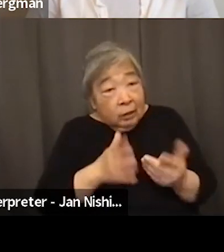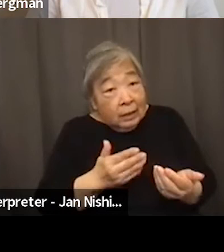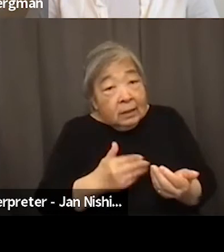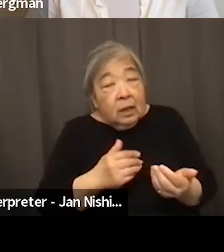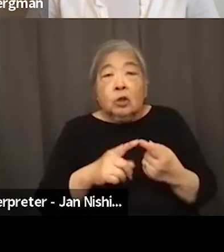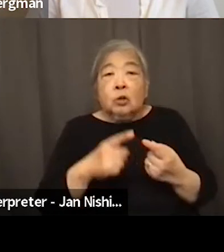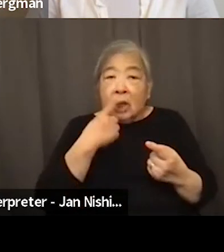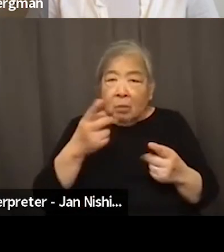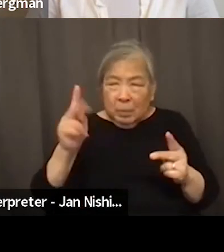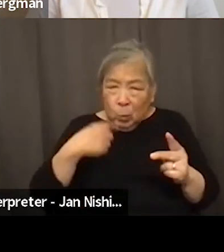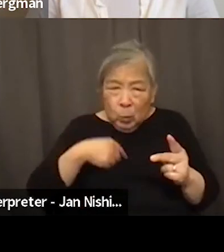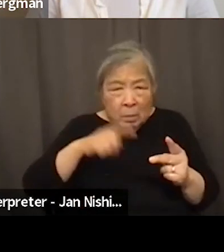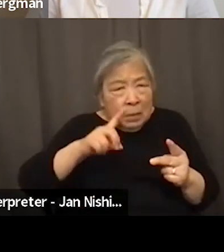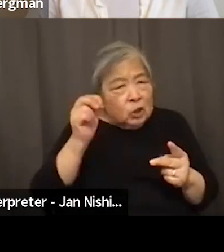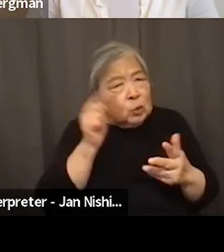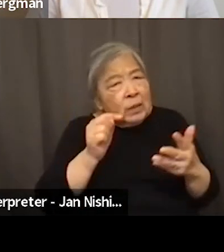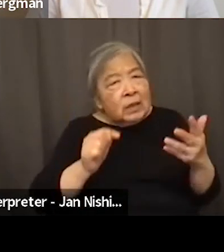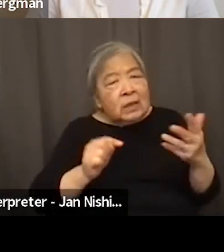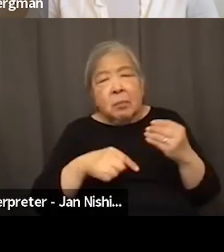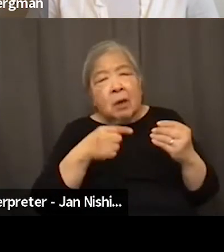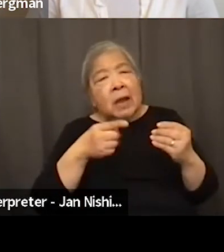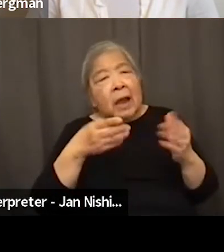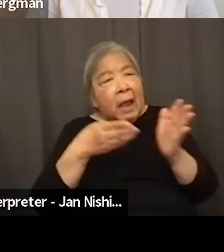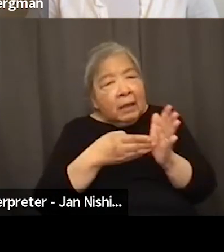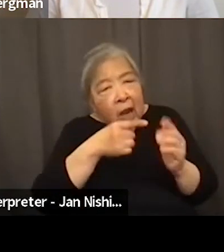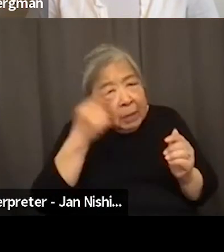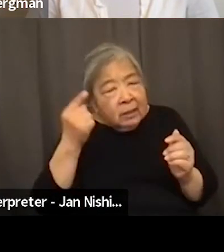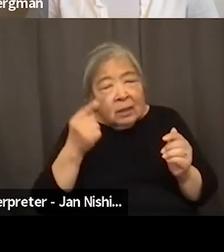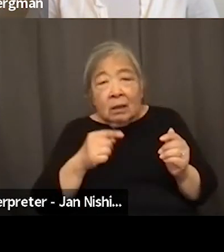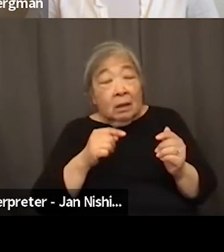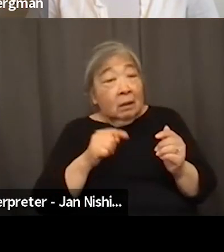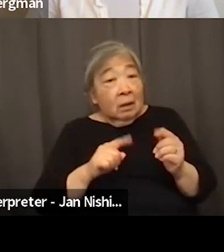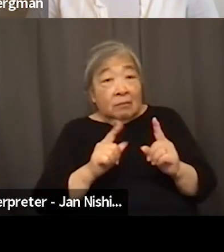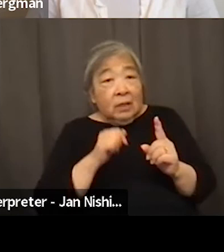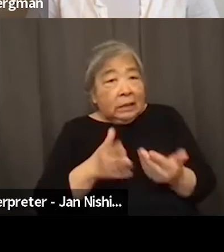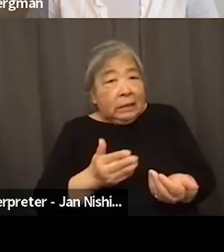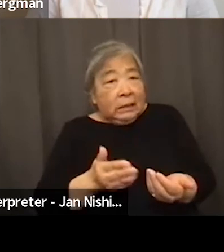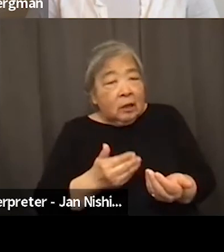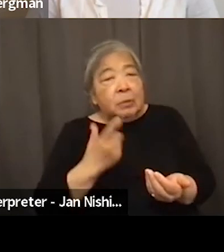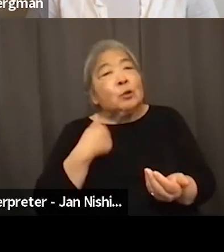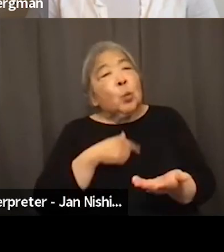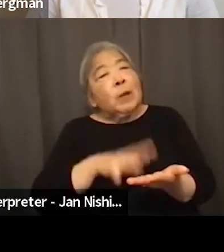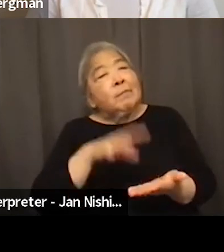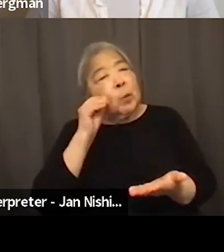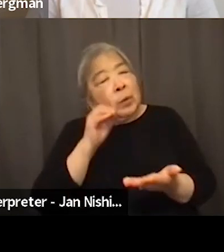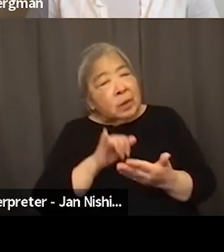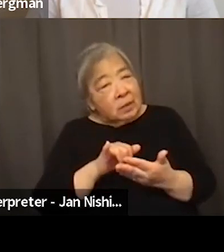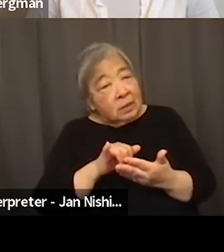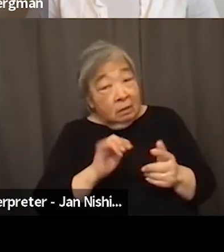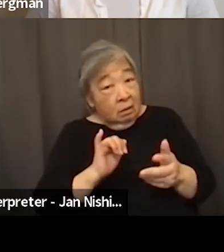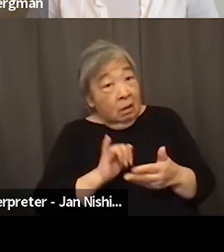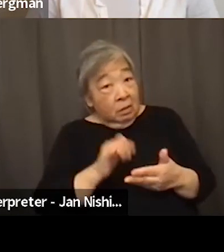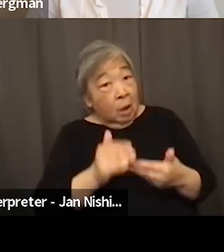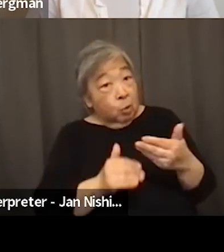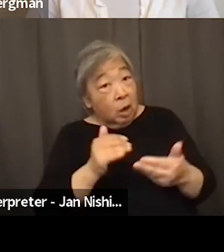people that we need to do certain things regarding anti-Blackness, these are not easy because we have learned this. And so that process of